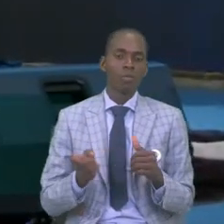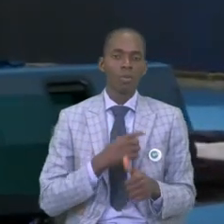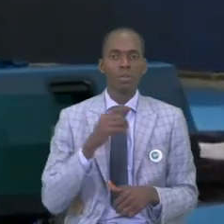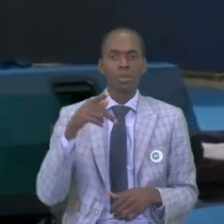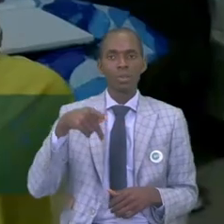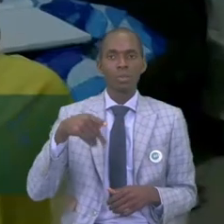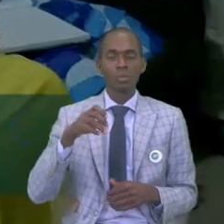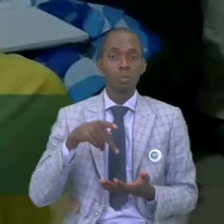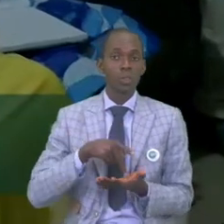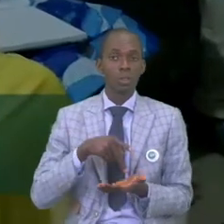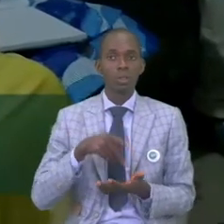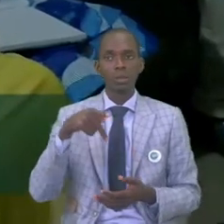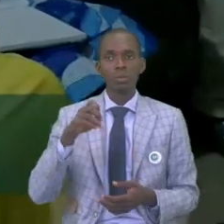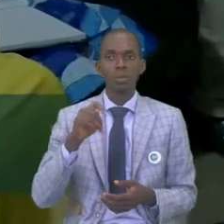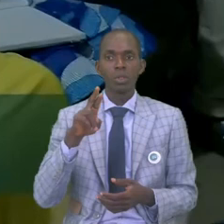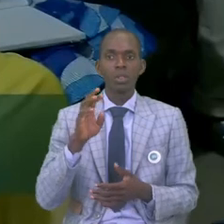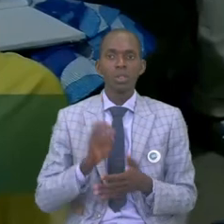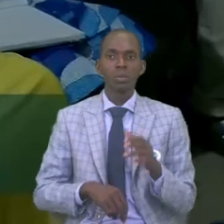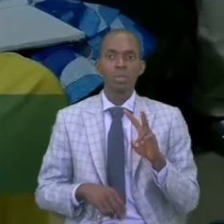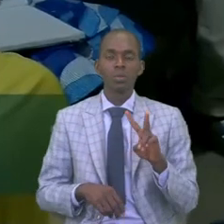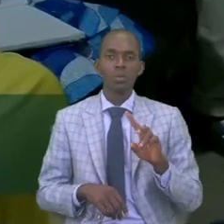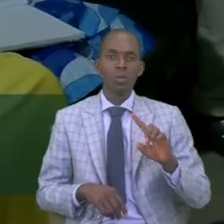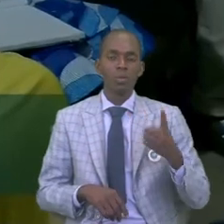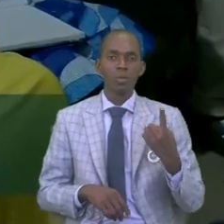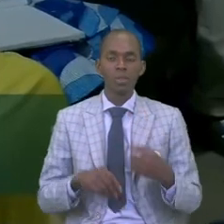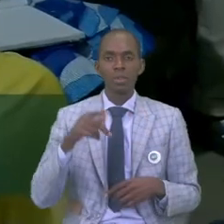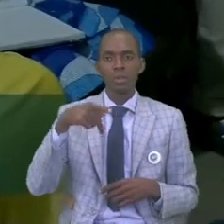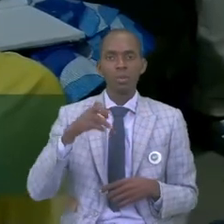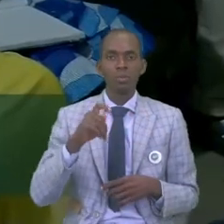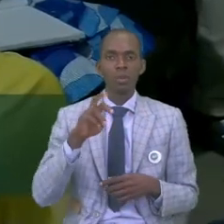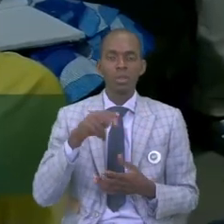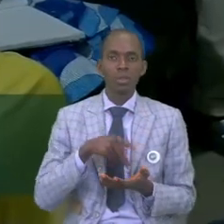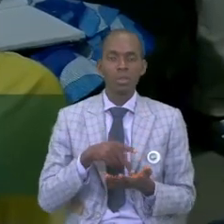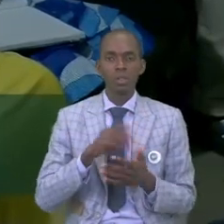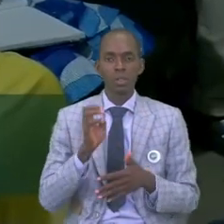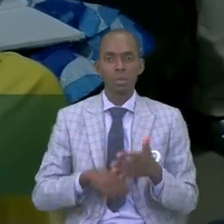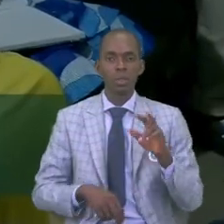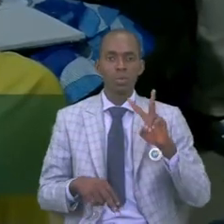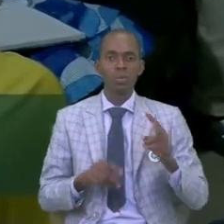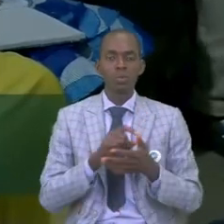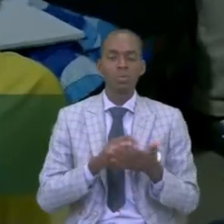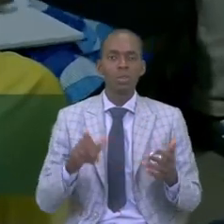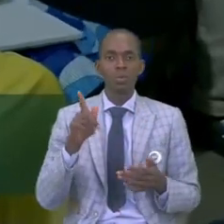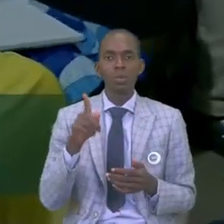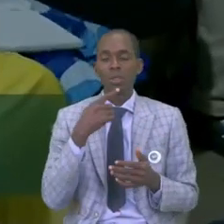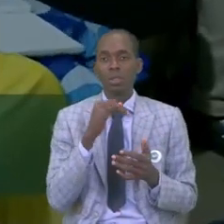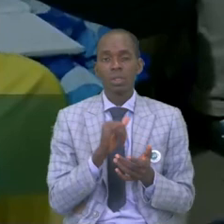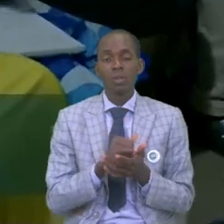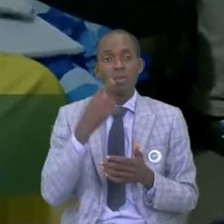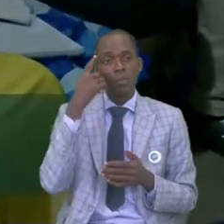2, and I'm reading here from verse 21. It says in verse 21, for